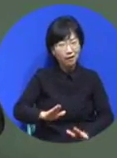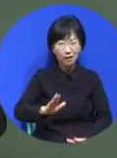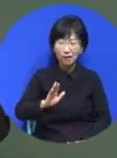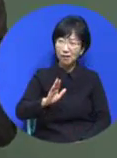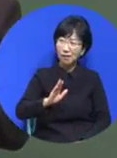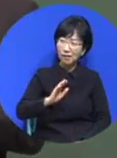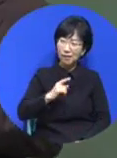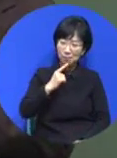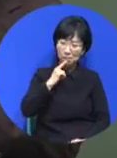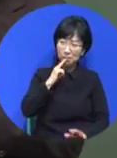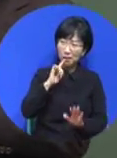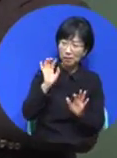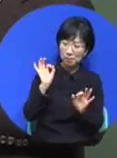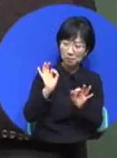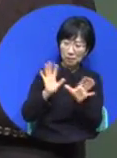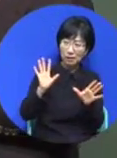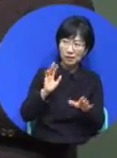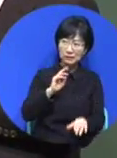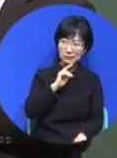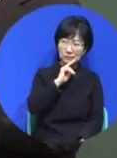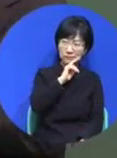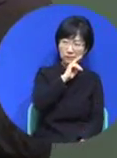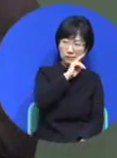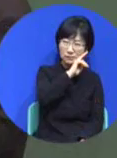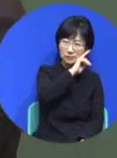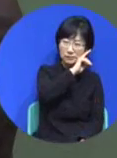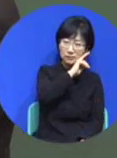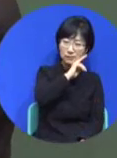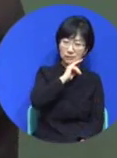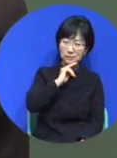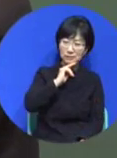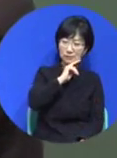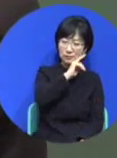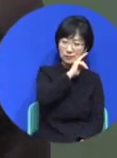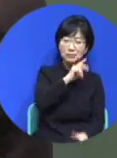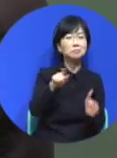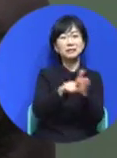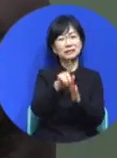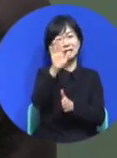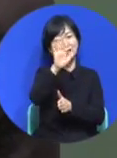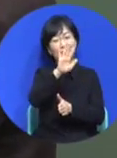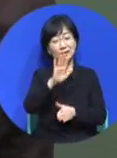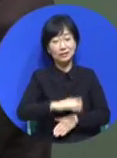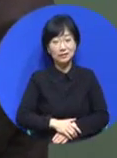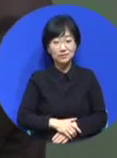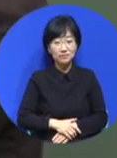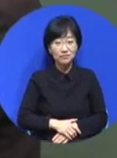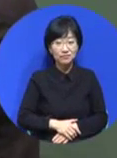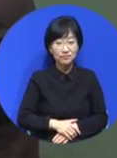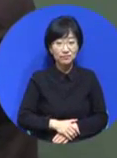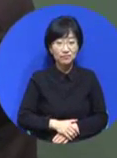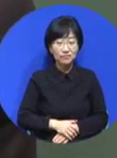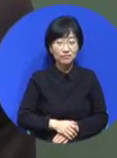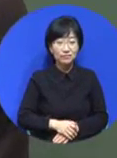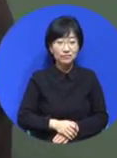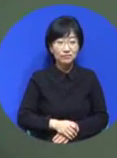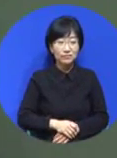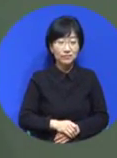His wife was already old, probably in her 70s already. So how could he say these words? They didn't make any